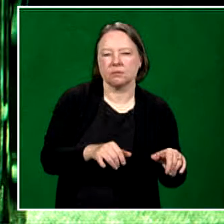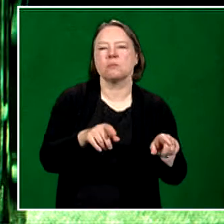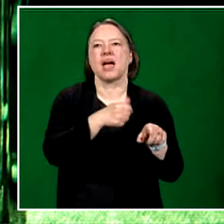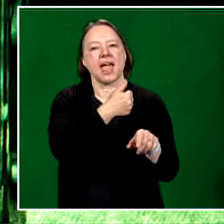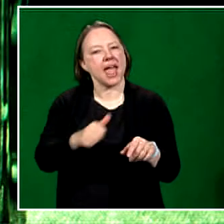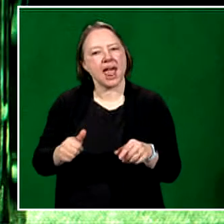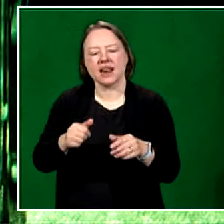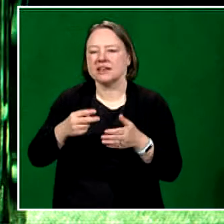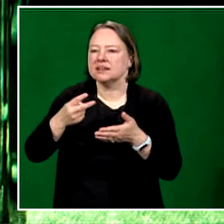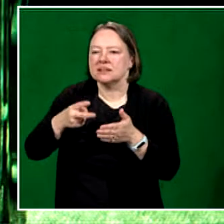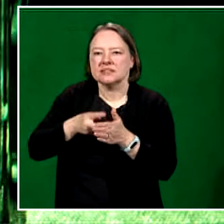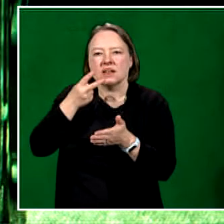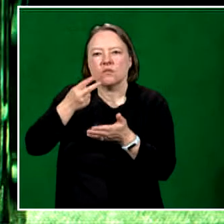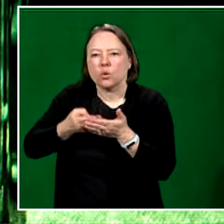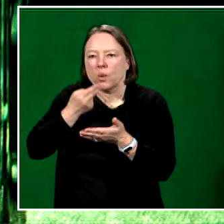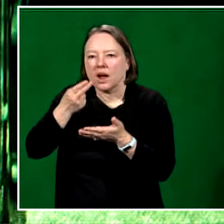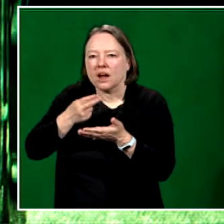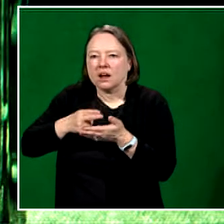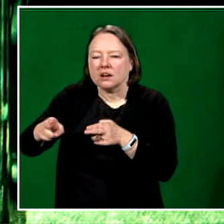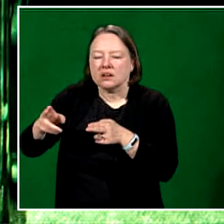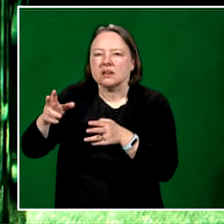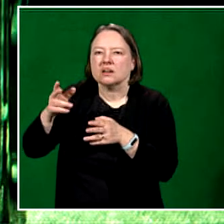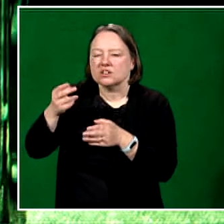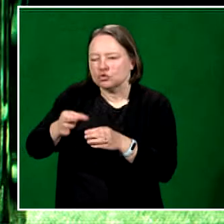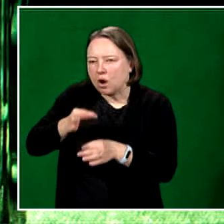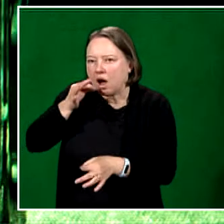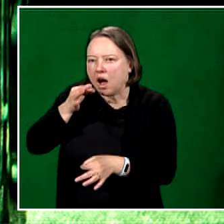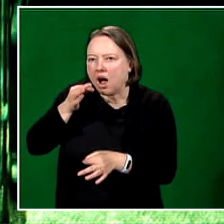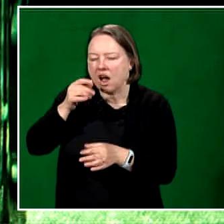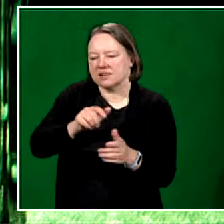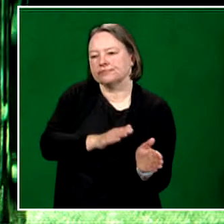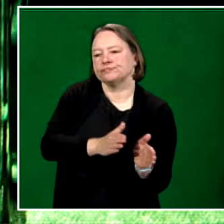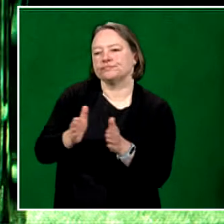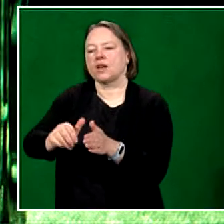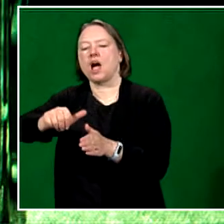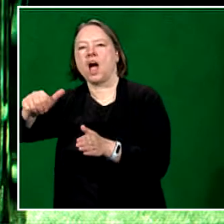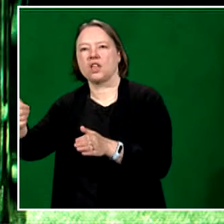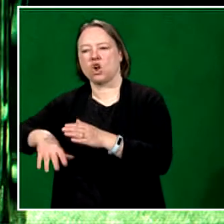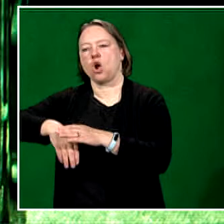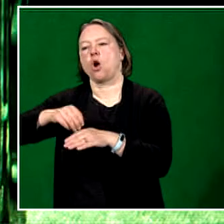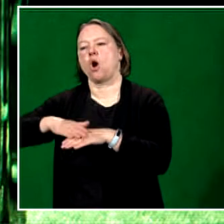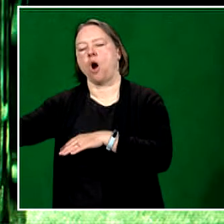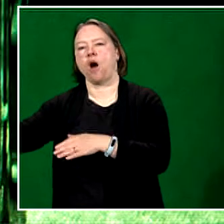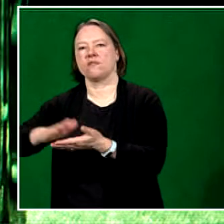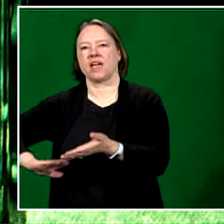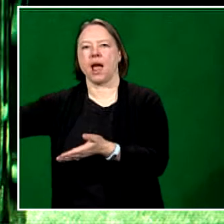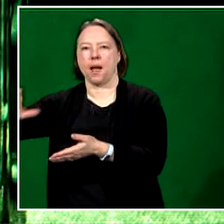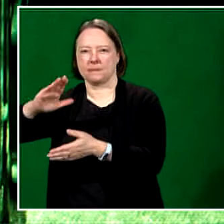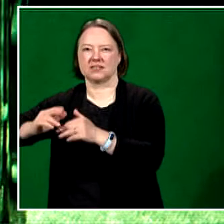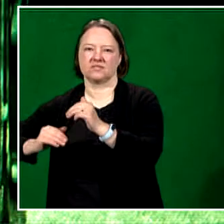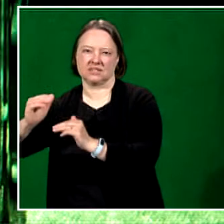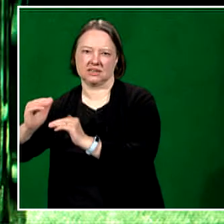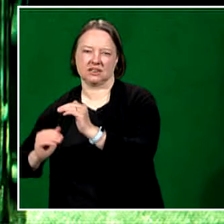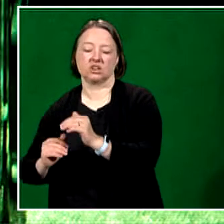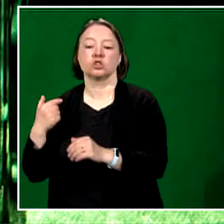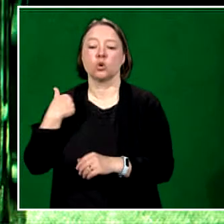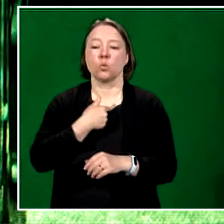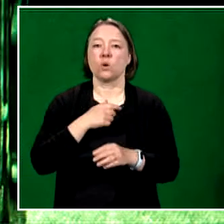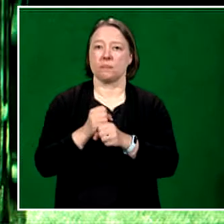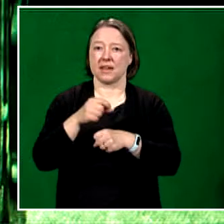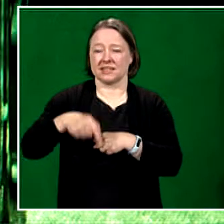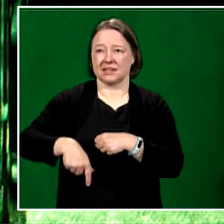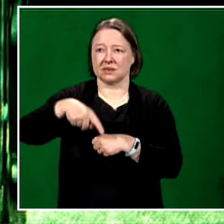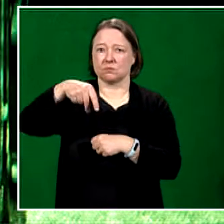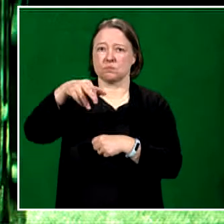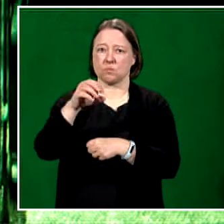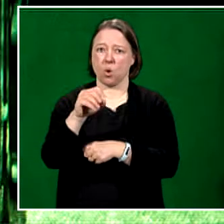silverware or straws, things like that, and they divert it to an off-campus composting facility. So when we're doing this prototype, we will still have